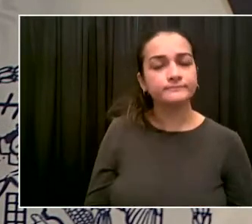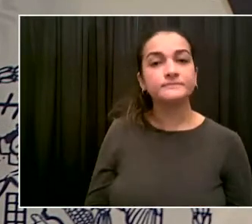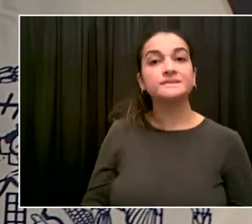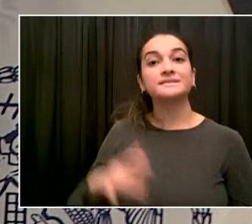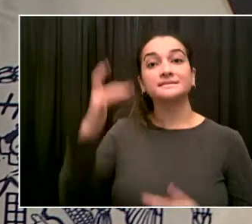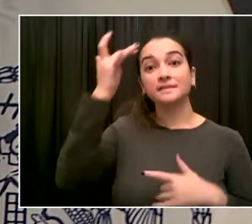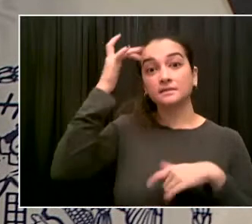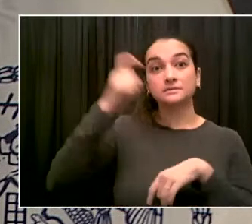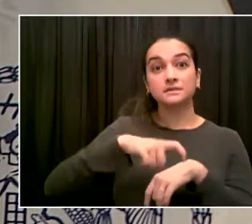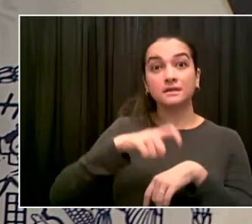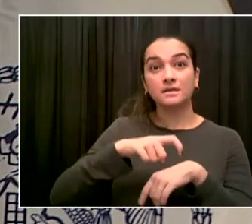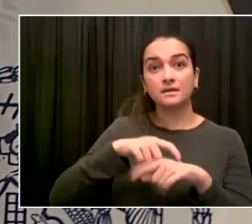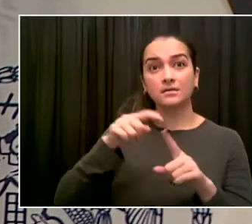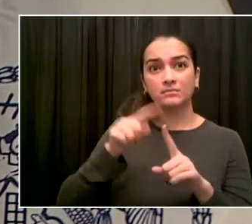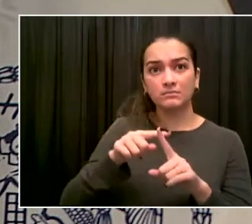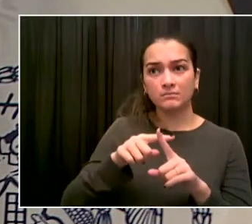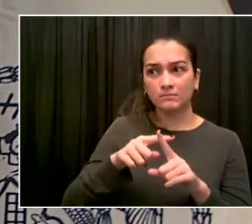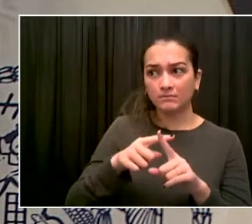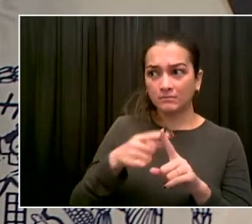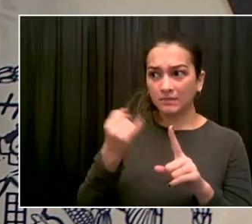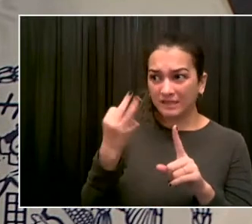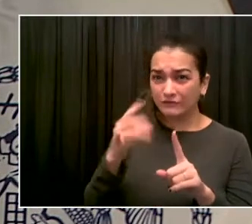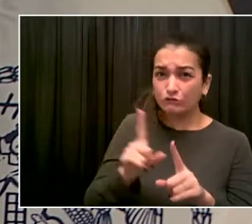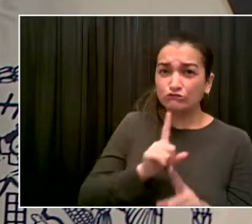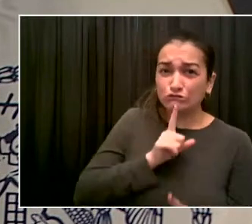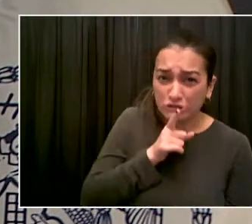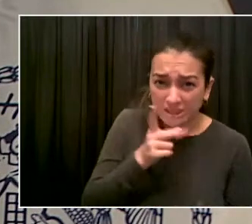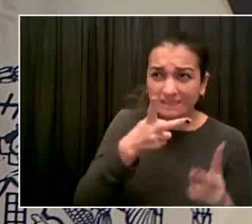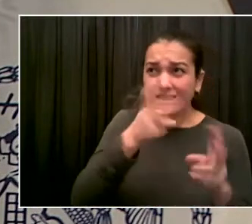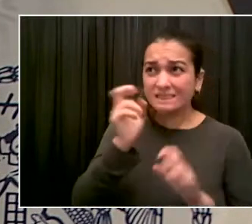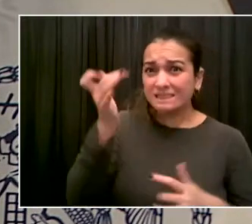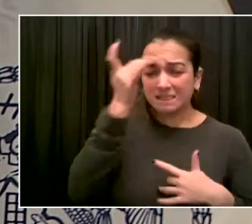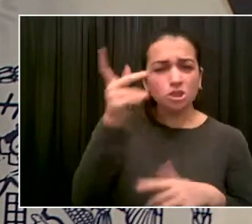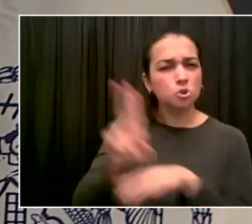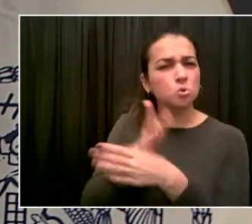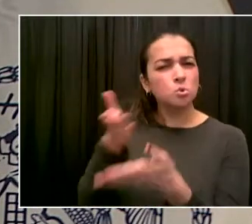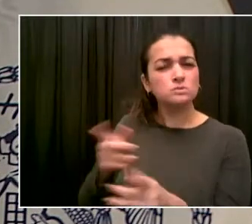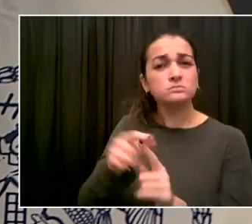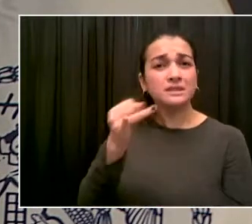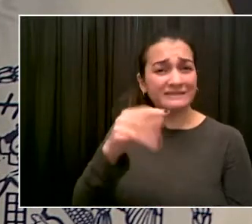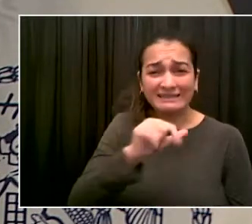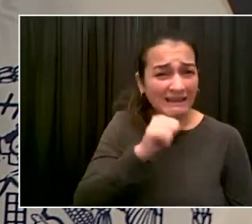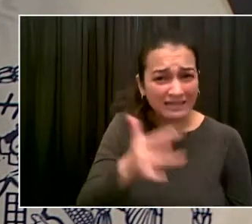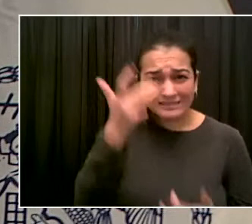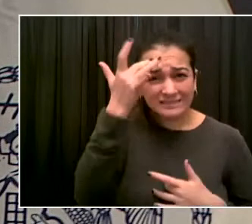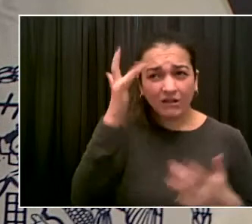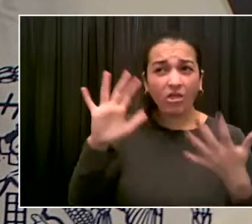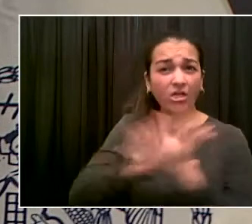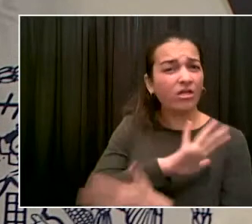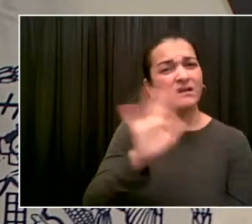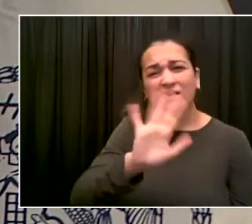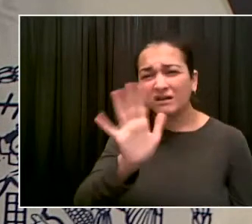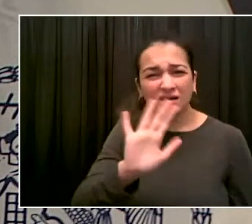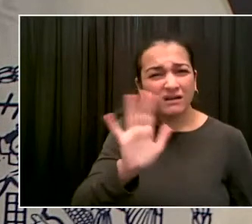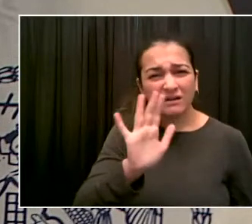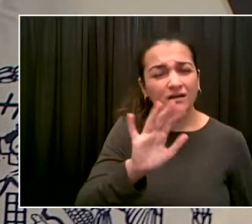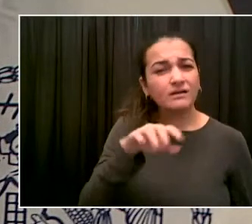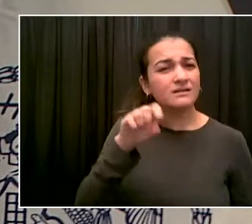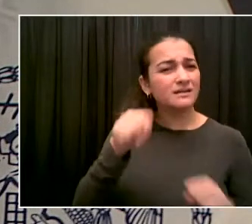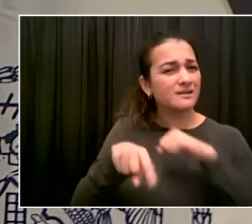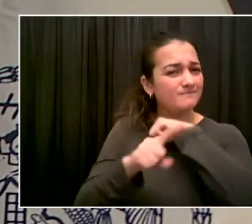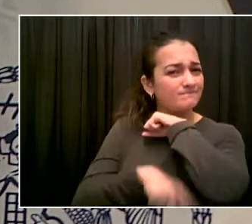a city employee fakes it and puts other people's lives in danger, that's a serious thing, and there's going to be consequences for